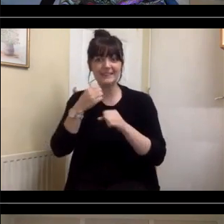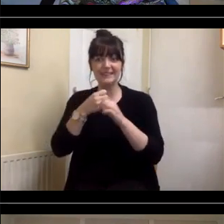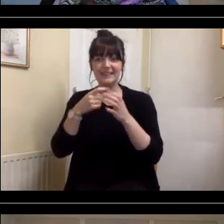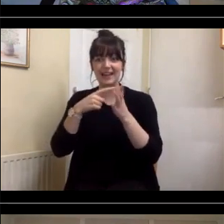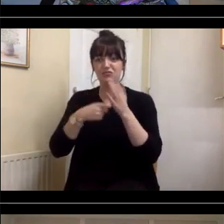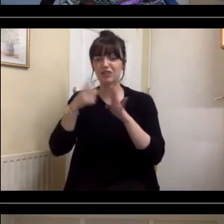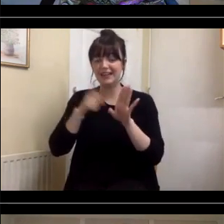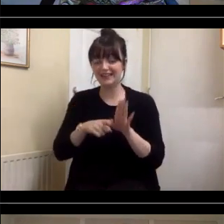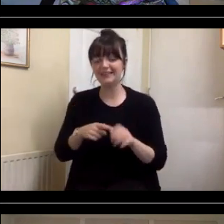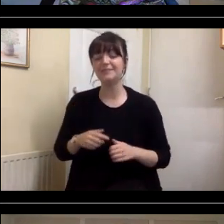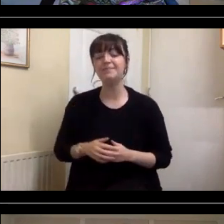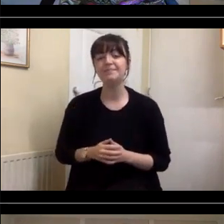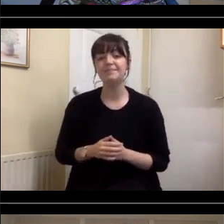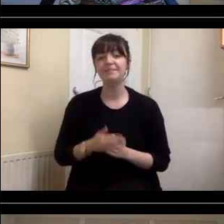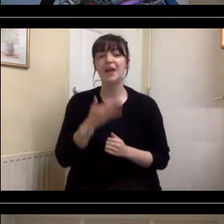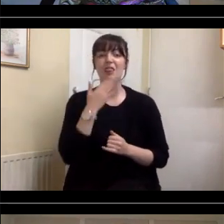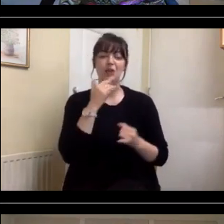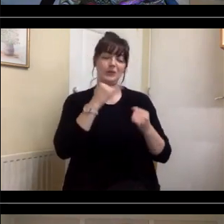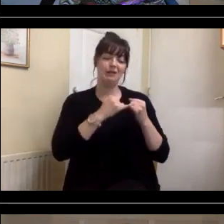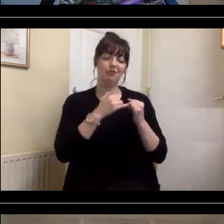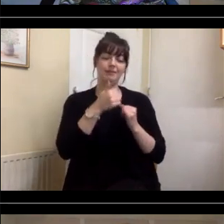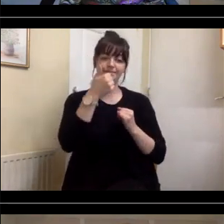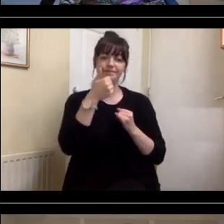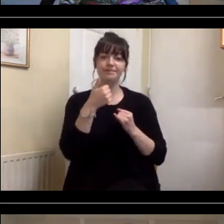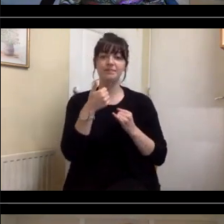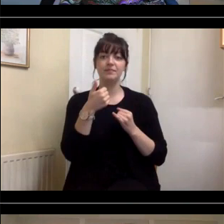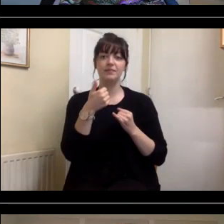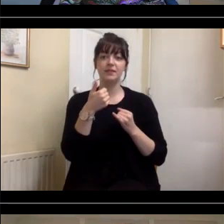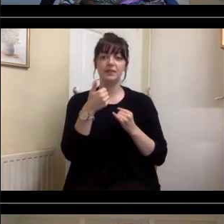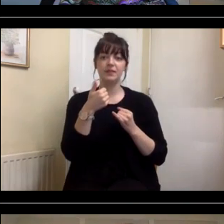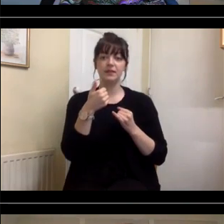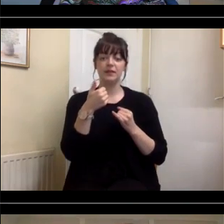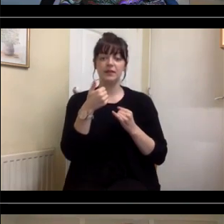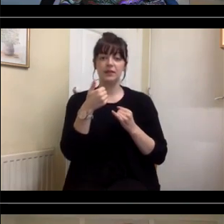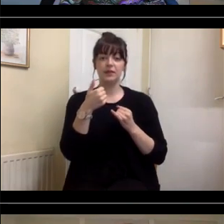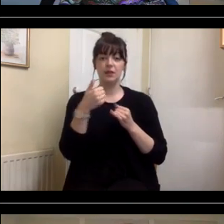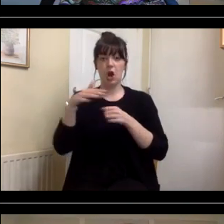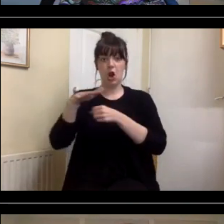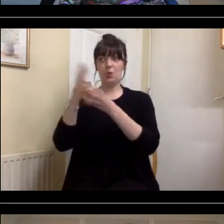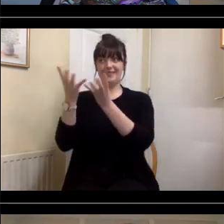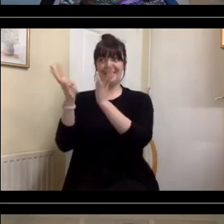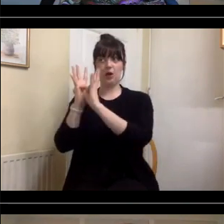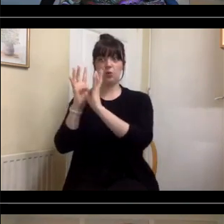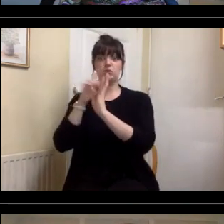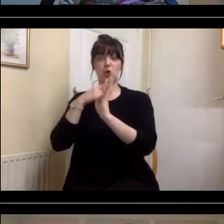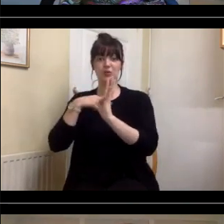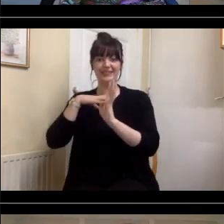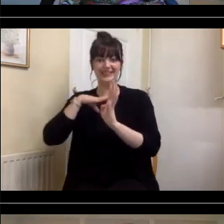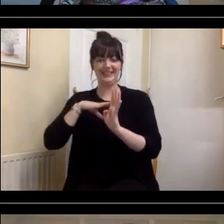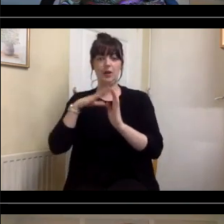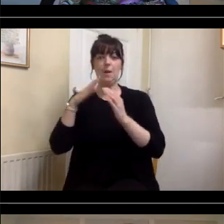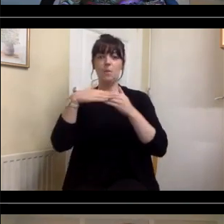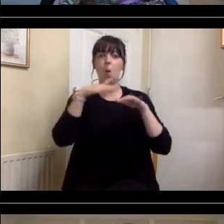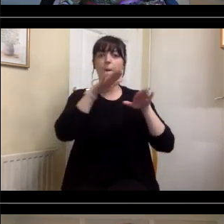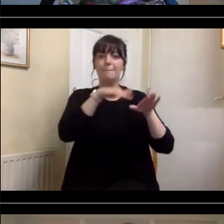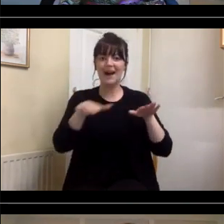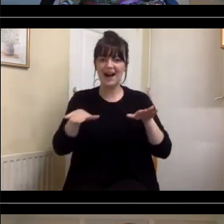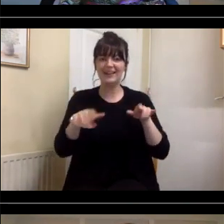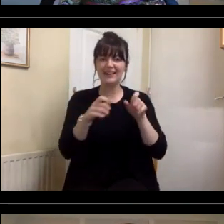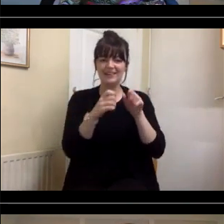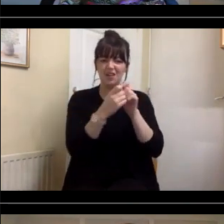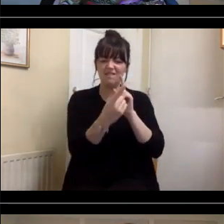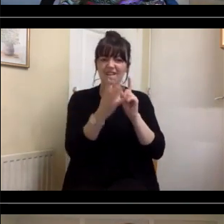Sarah. It was mainly local stakeholders told us that there were parking issues along Brewers Road and